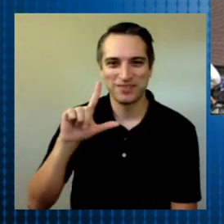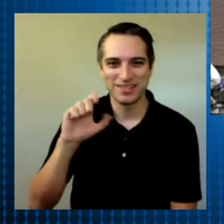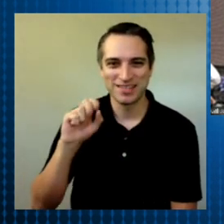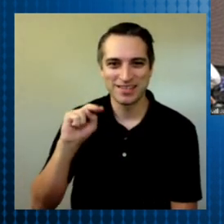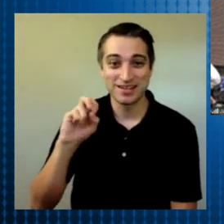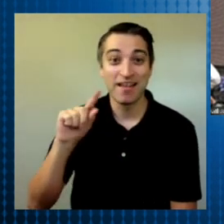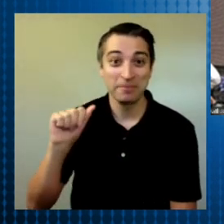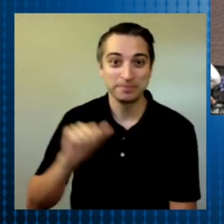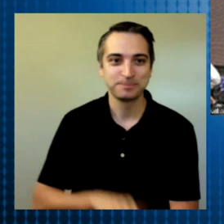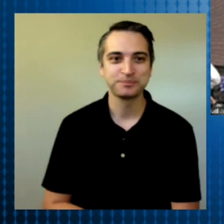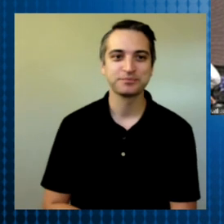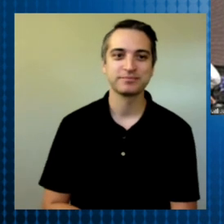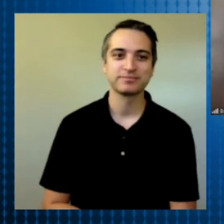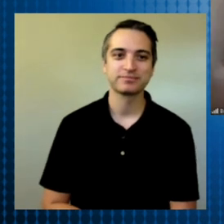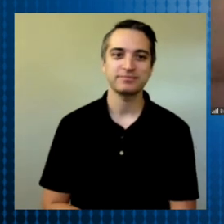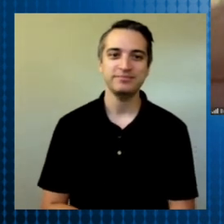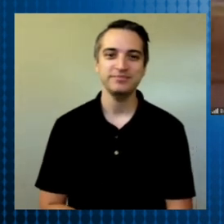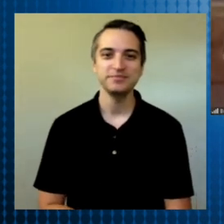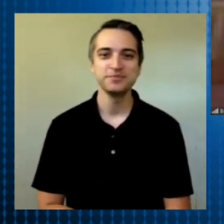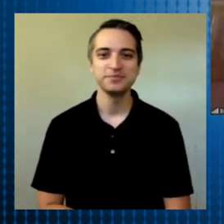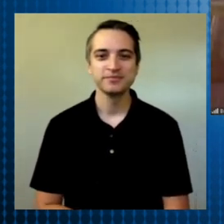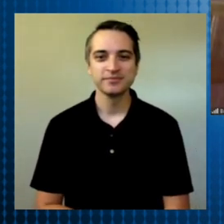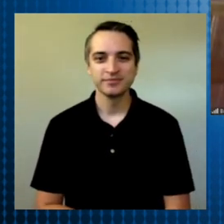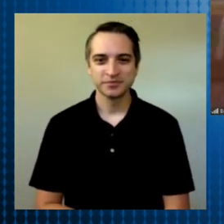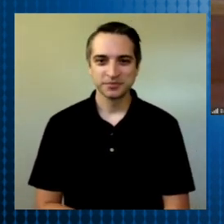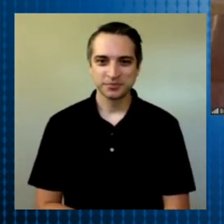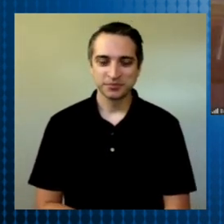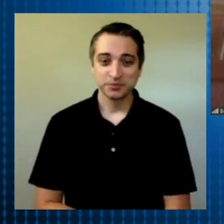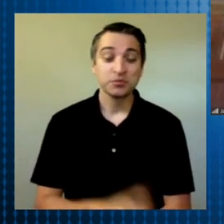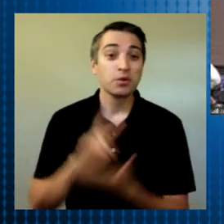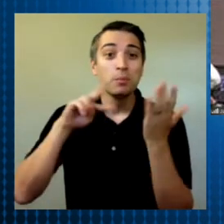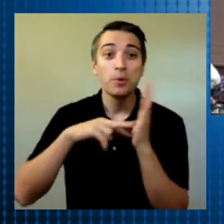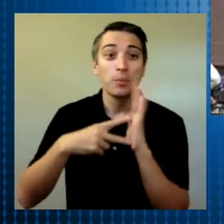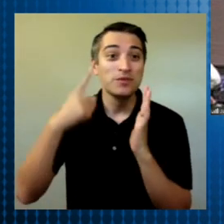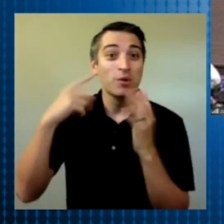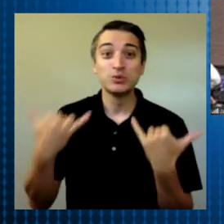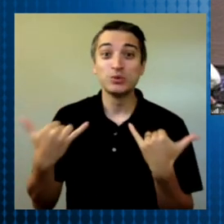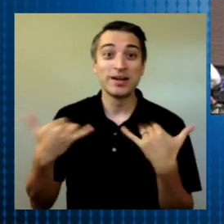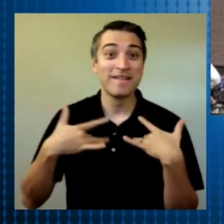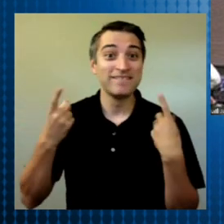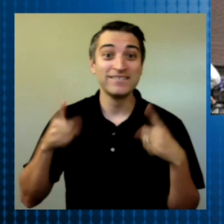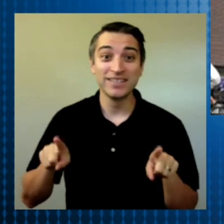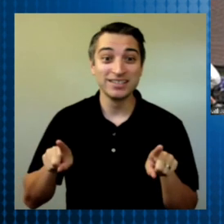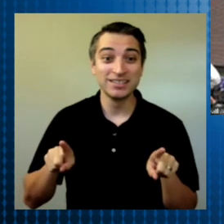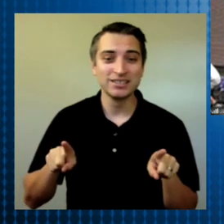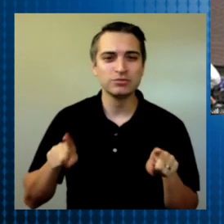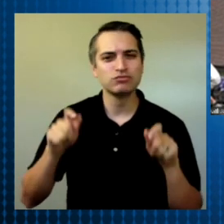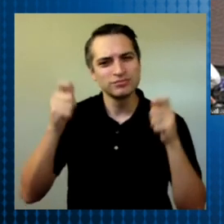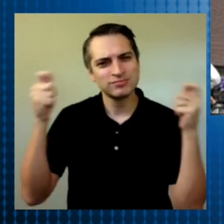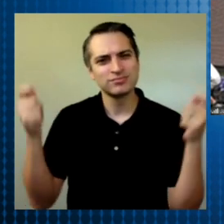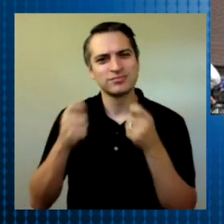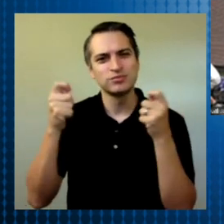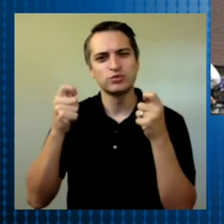So the purpose of today's event, we are here to celebrate a true